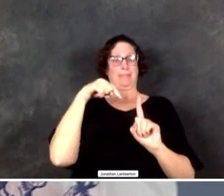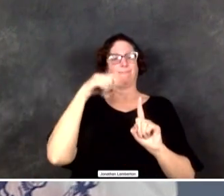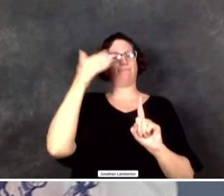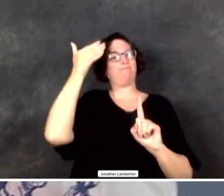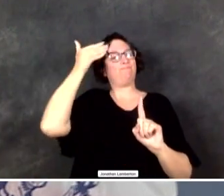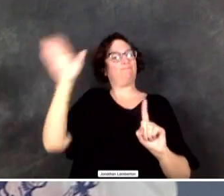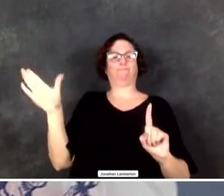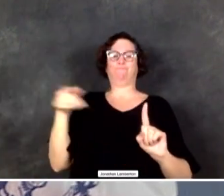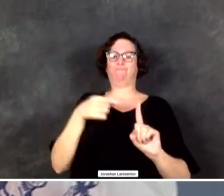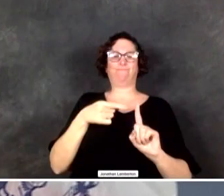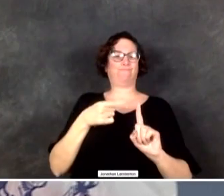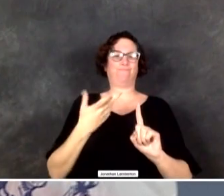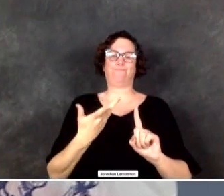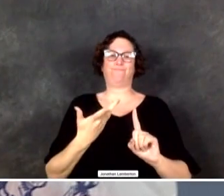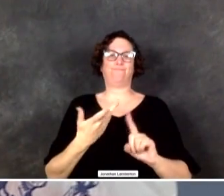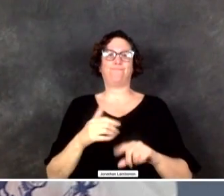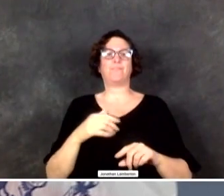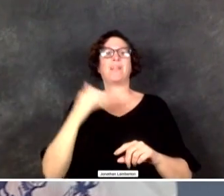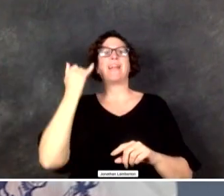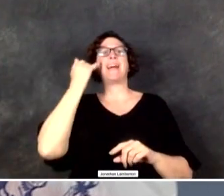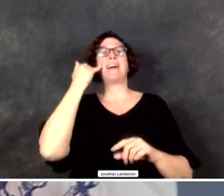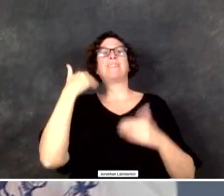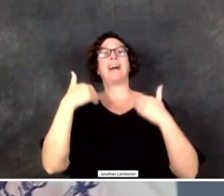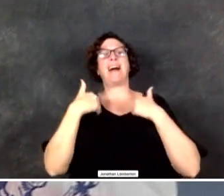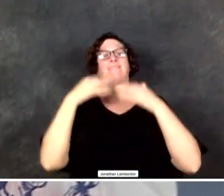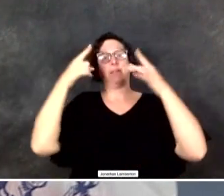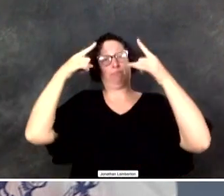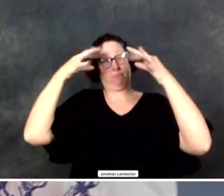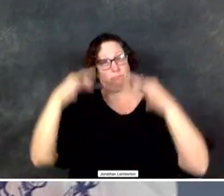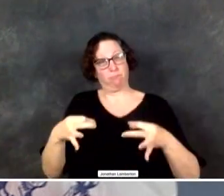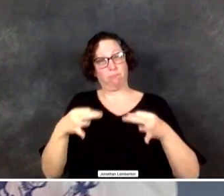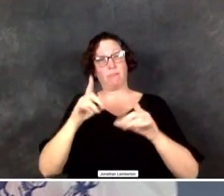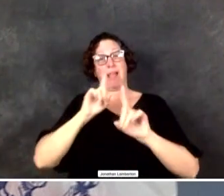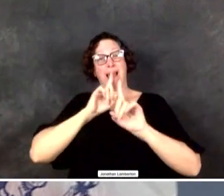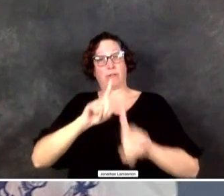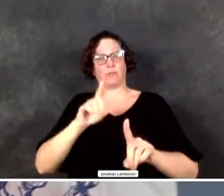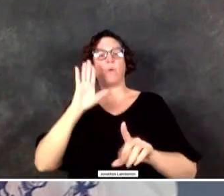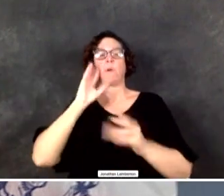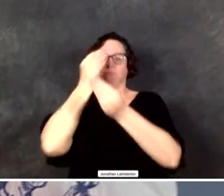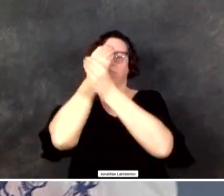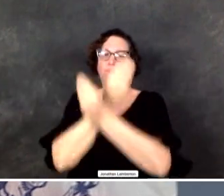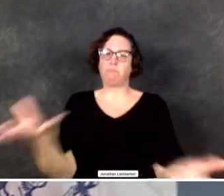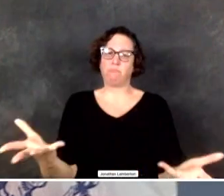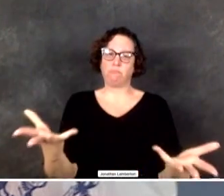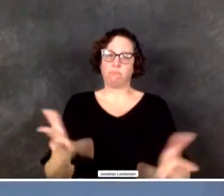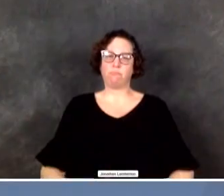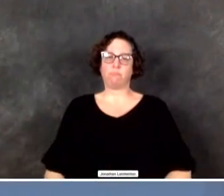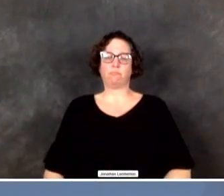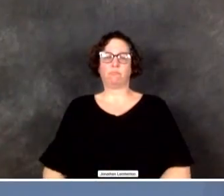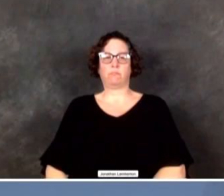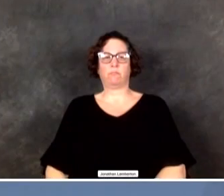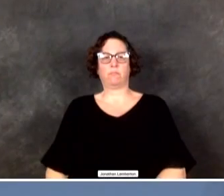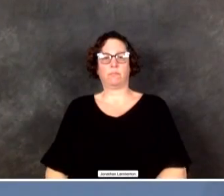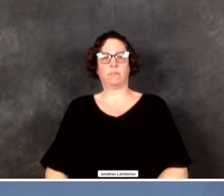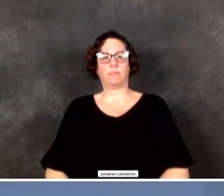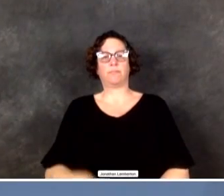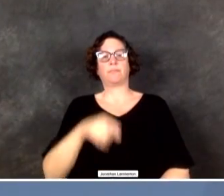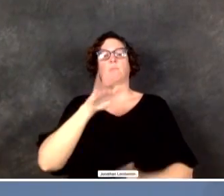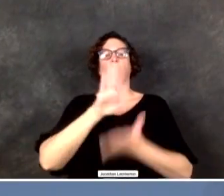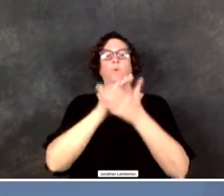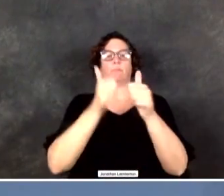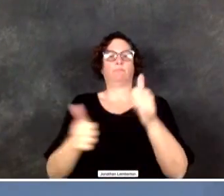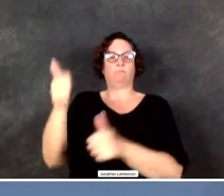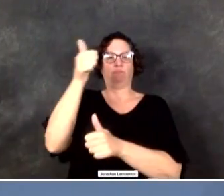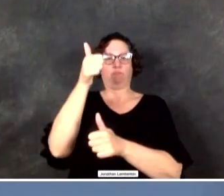definitive, that's when we would talk about any possibility for the summer. Chancellor? Yeah, I will only add to what Mayor de Blasio said is